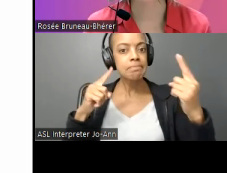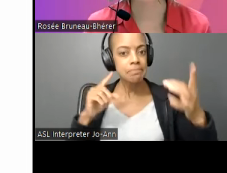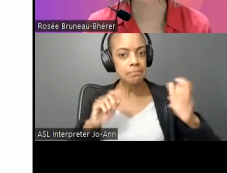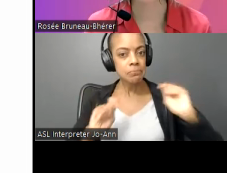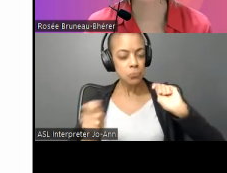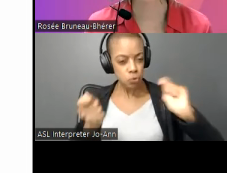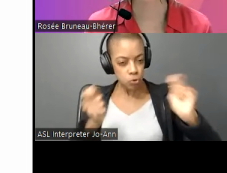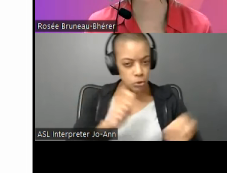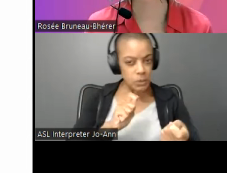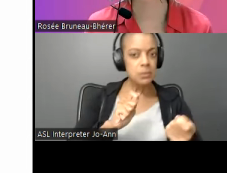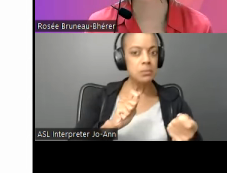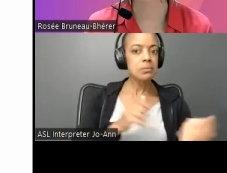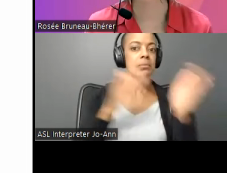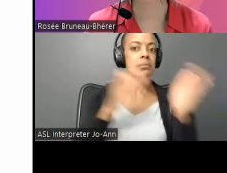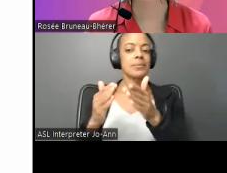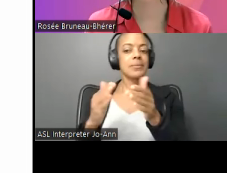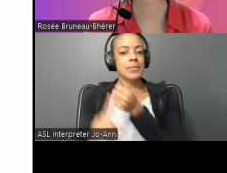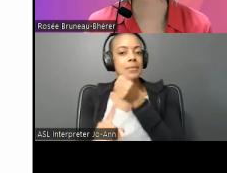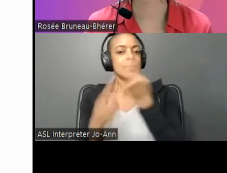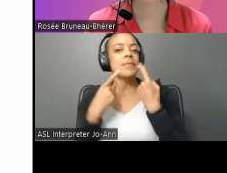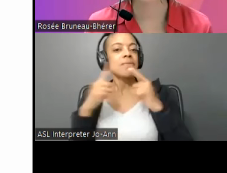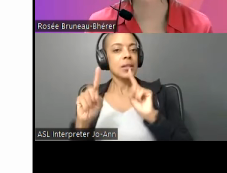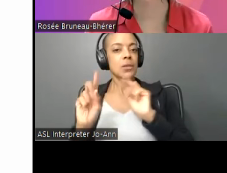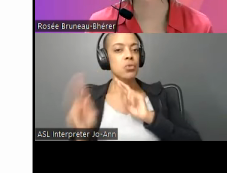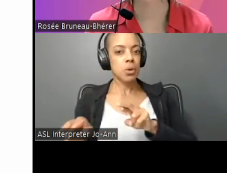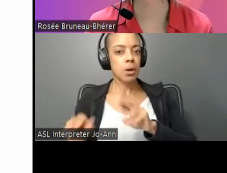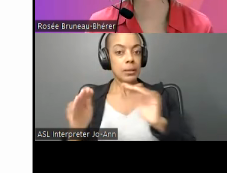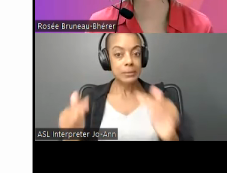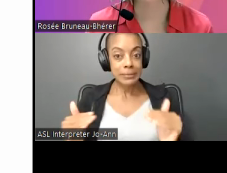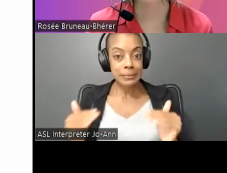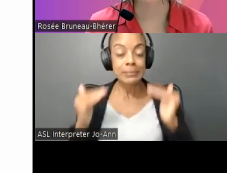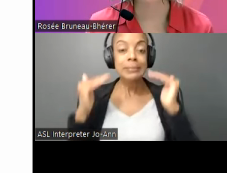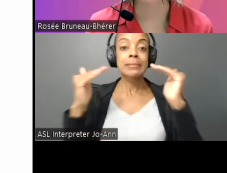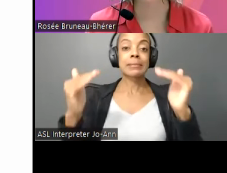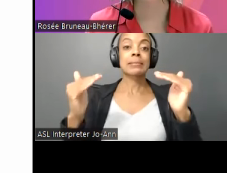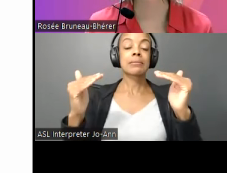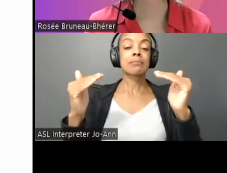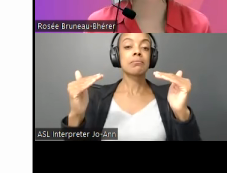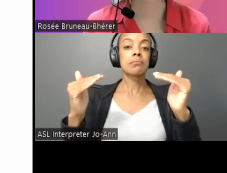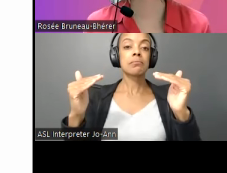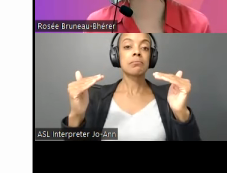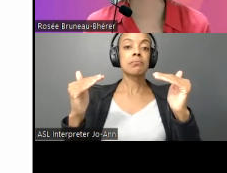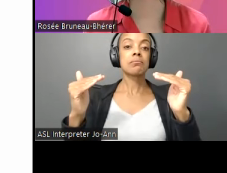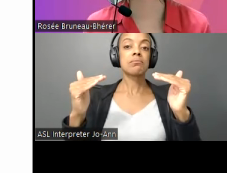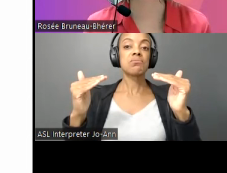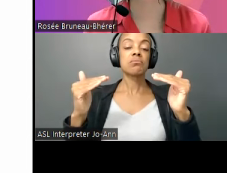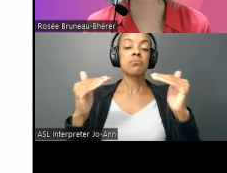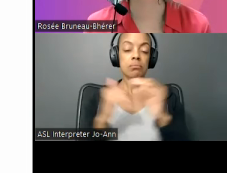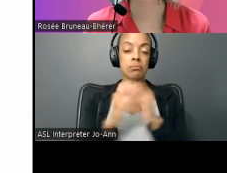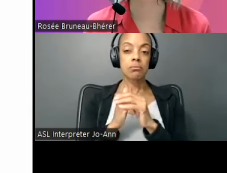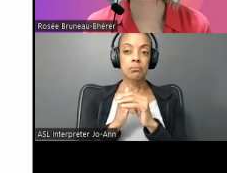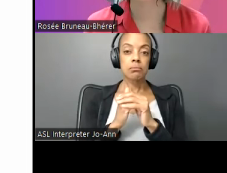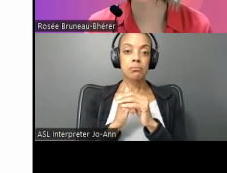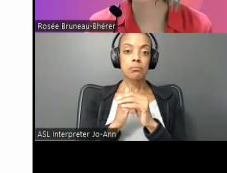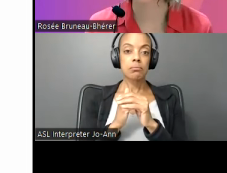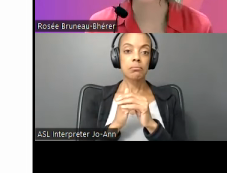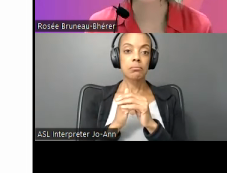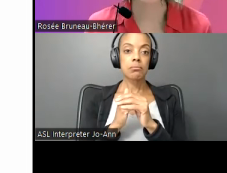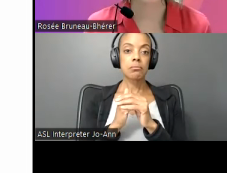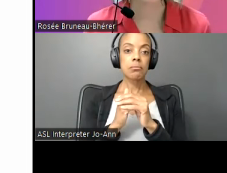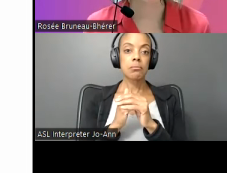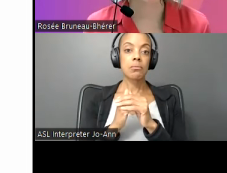we target the child. Before the other two levels, it was the service